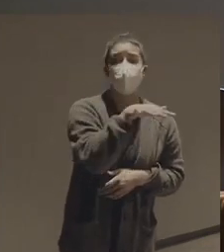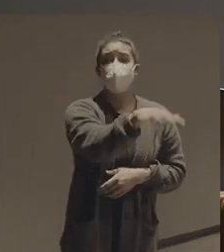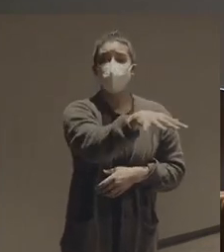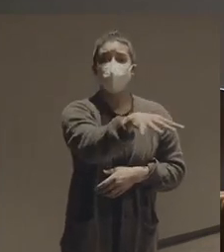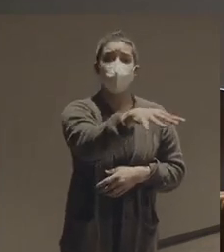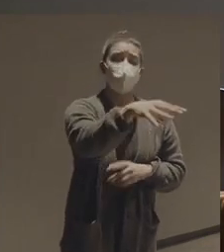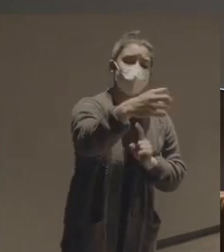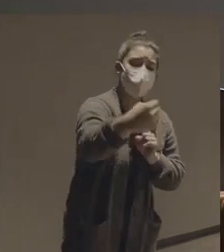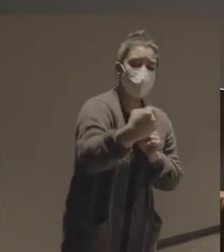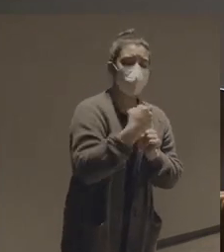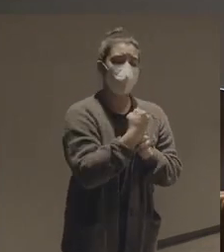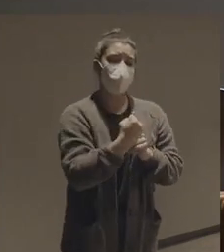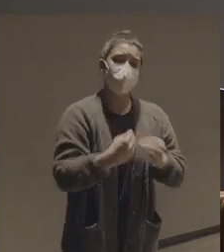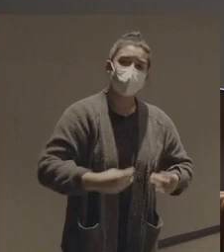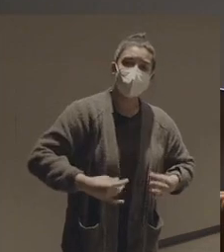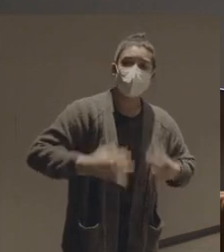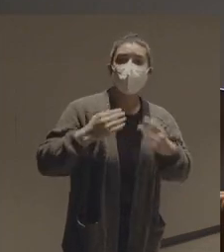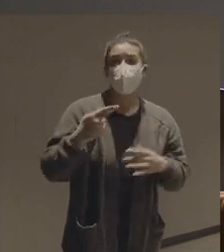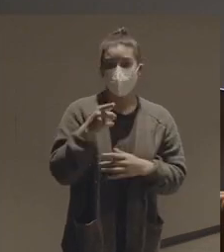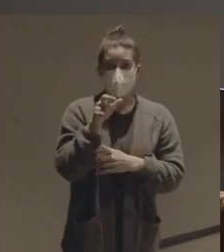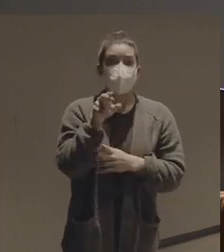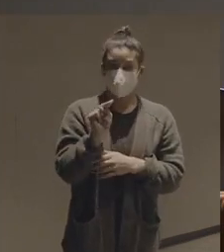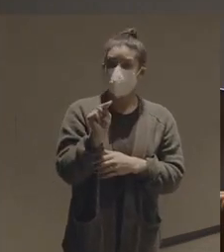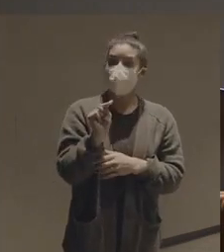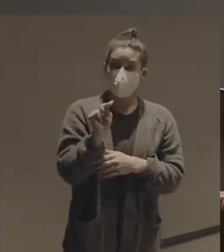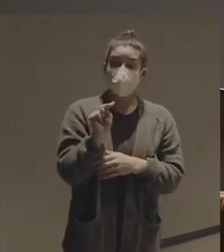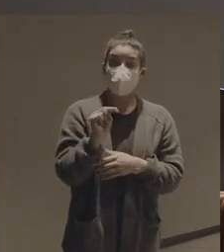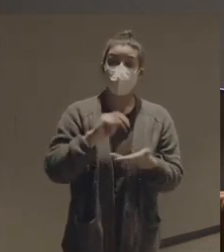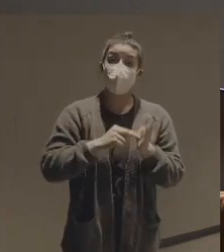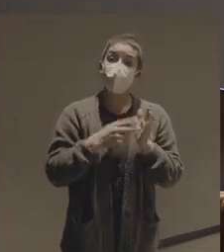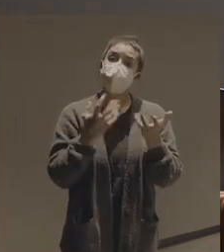as the plastics and resins that she worked with.